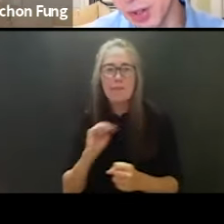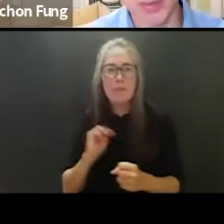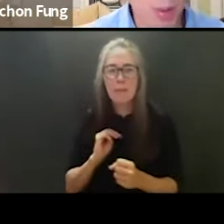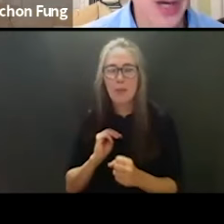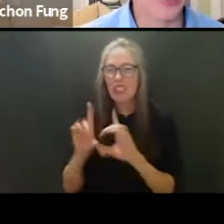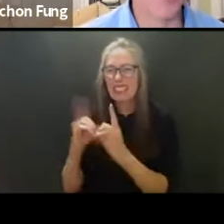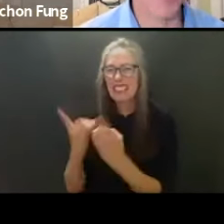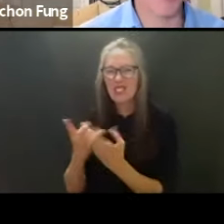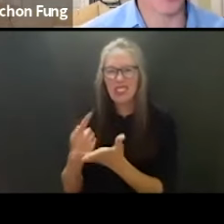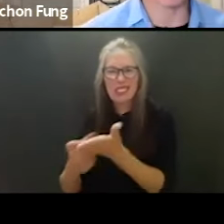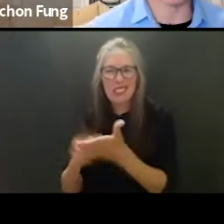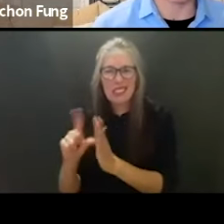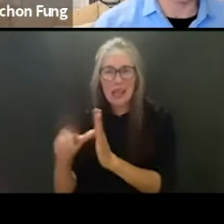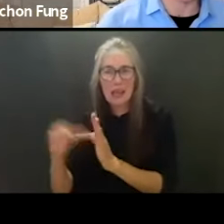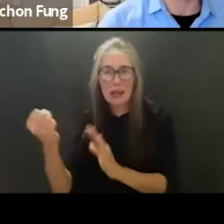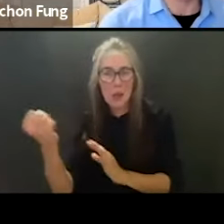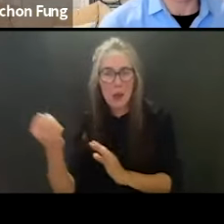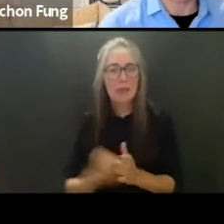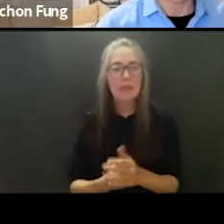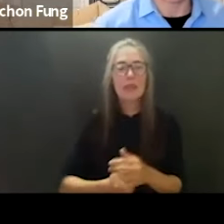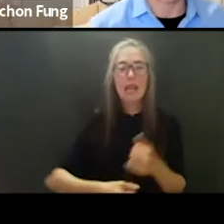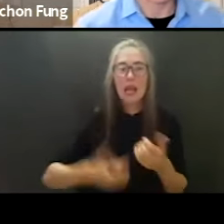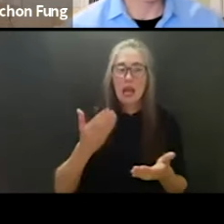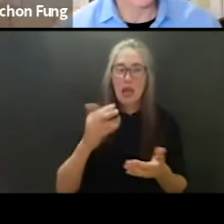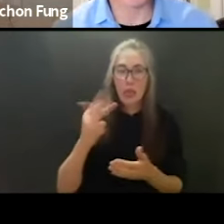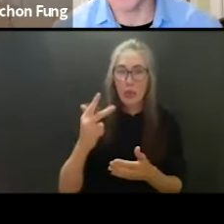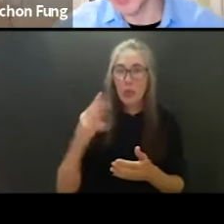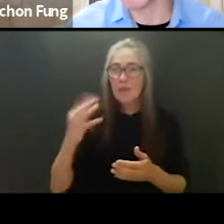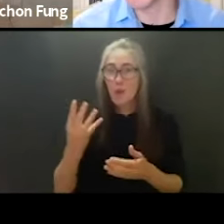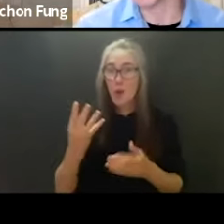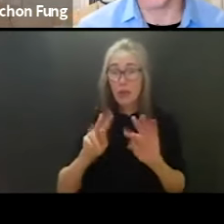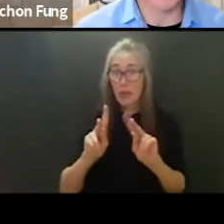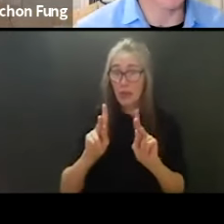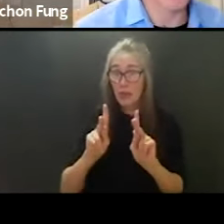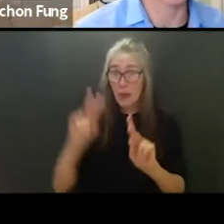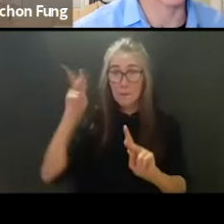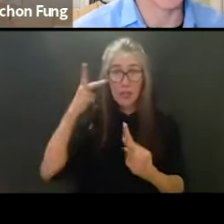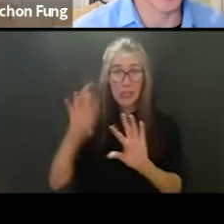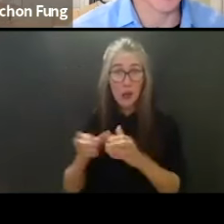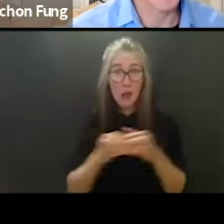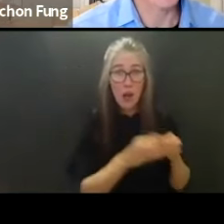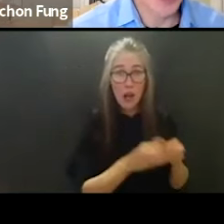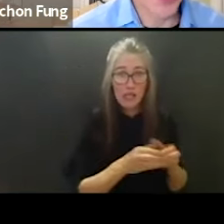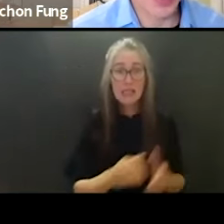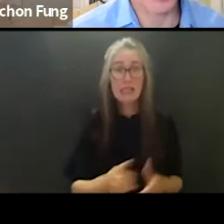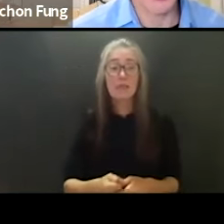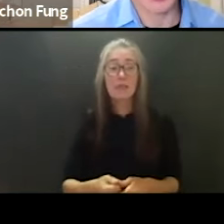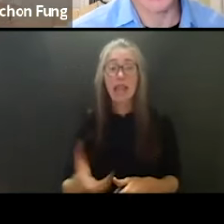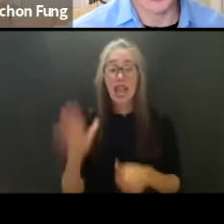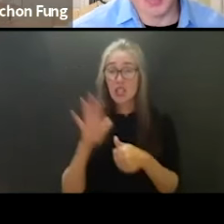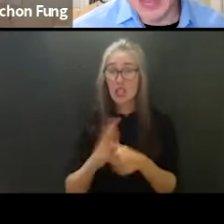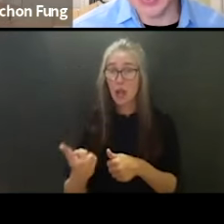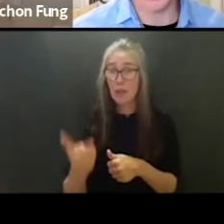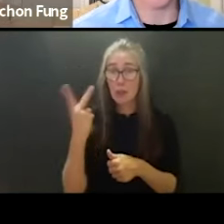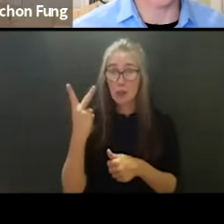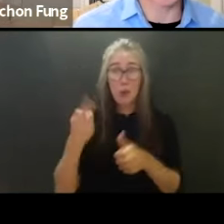which are required for proportional representation top two primaries which you have in California. And then also